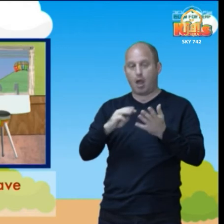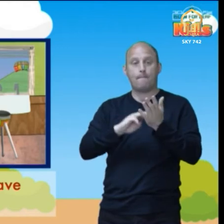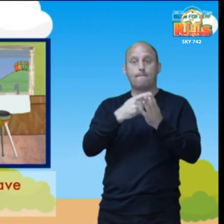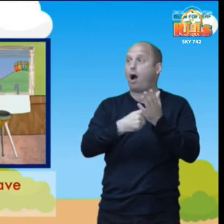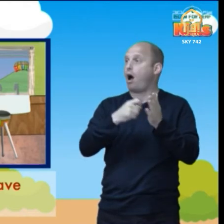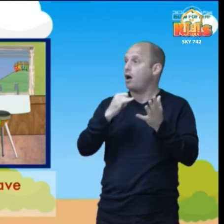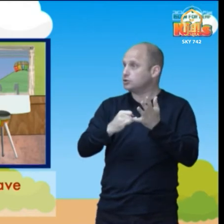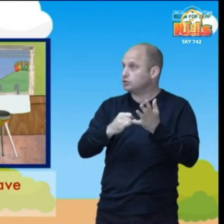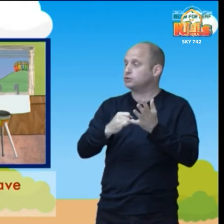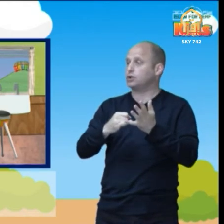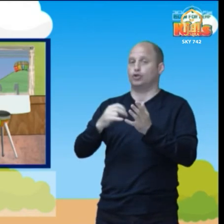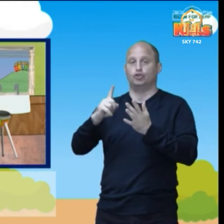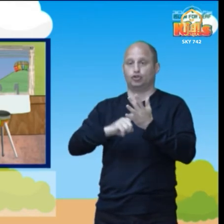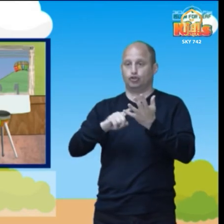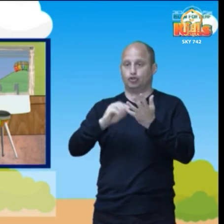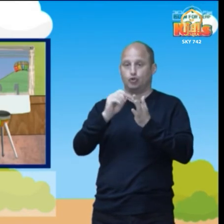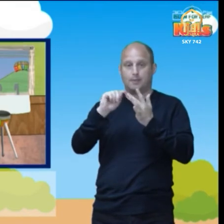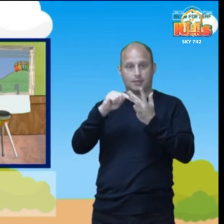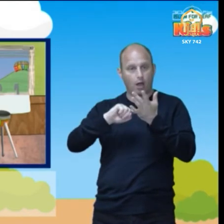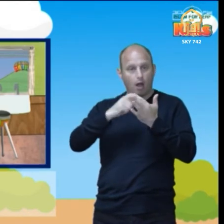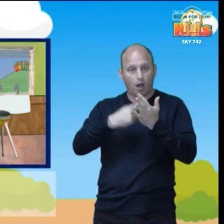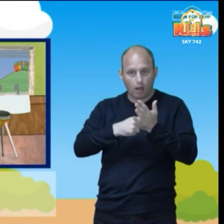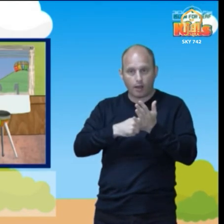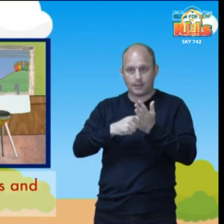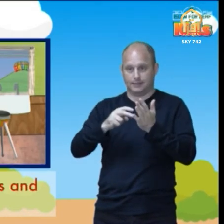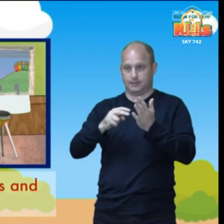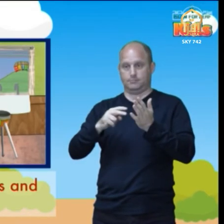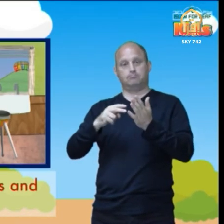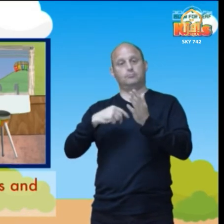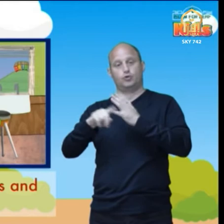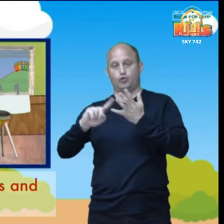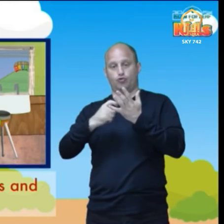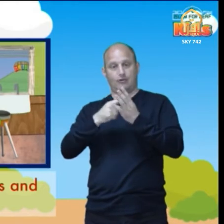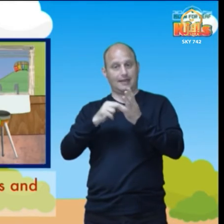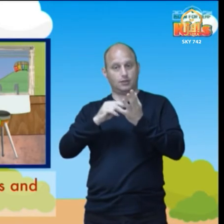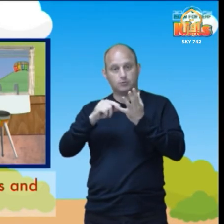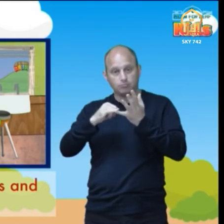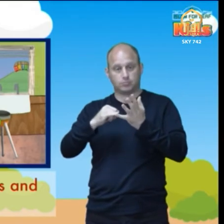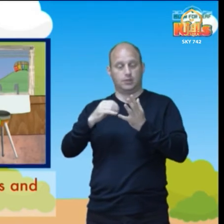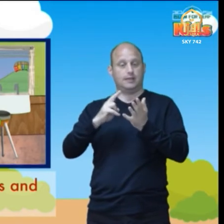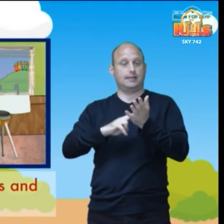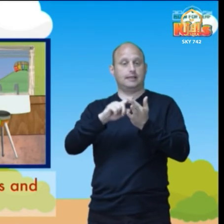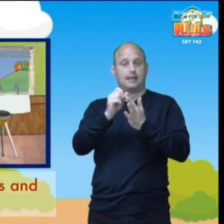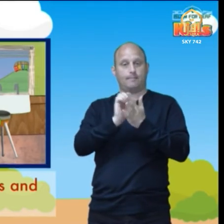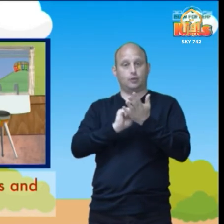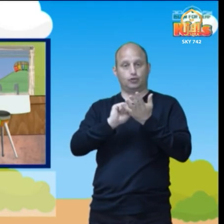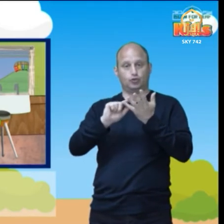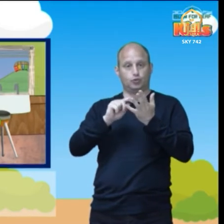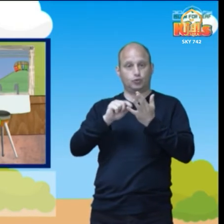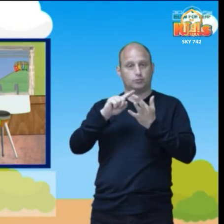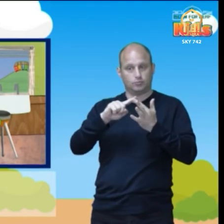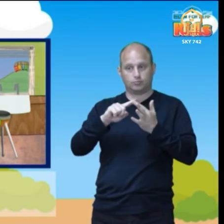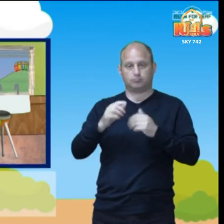After Earth, you have Mars, Jupiter and Saturn. The last two are Uranus and Neptune.